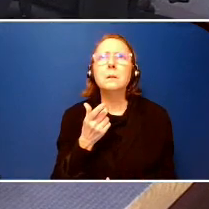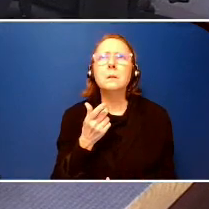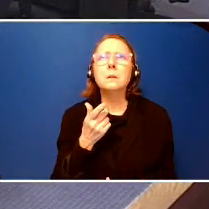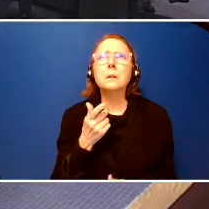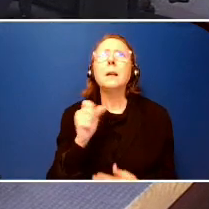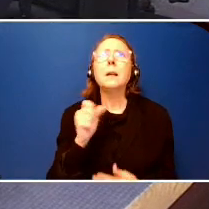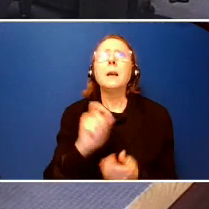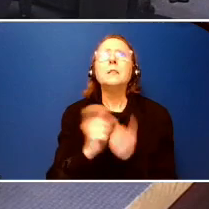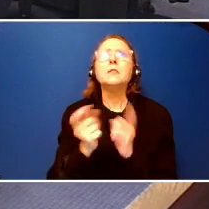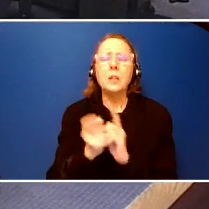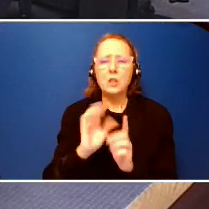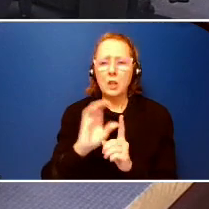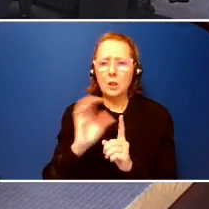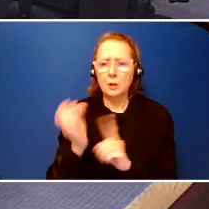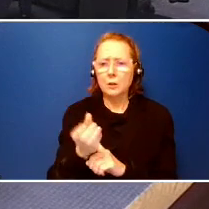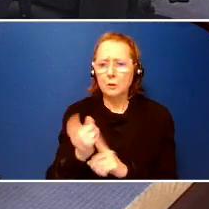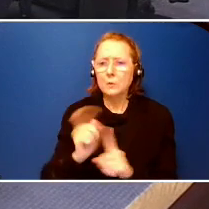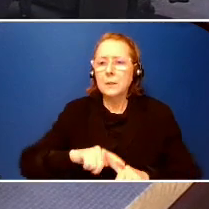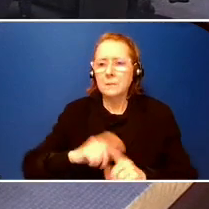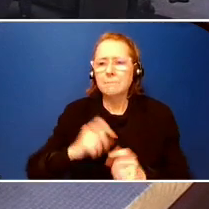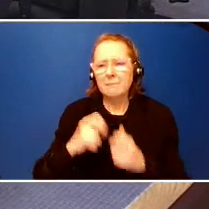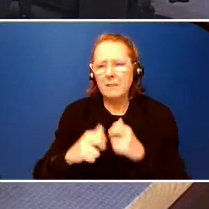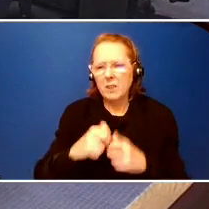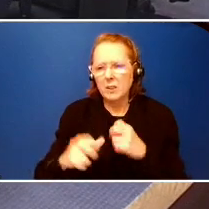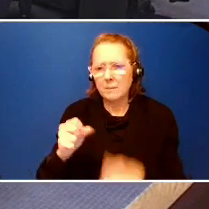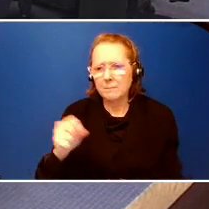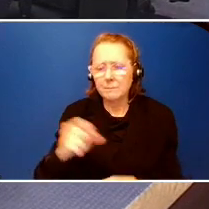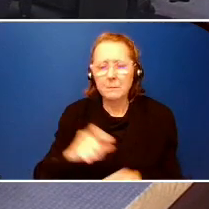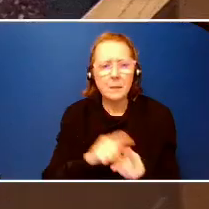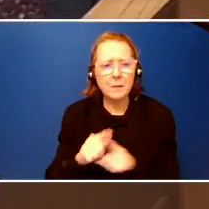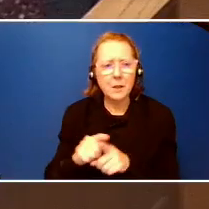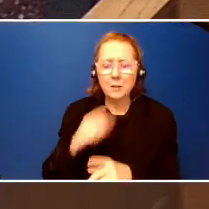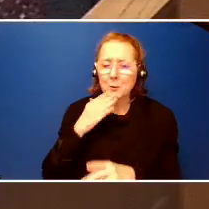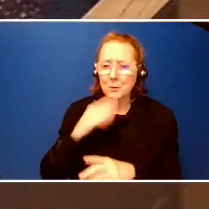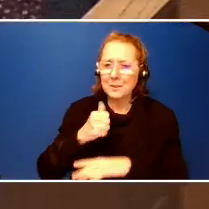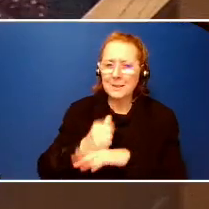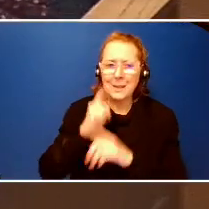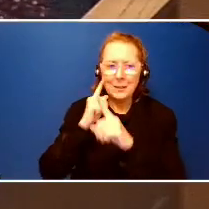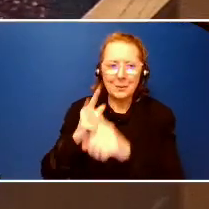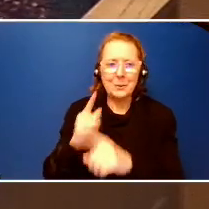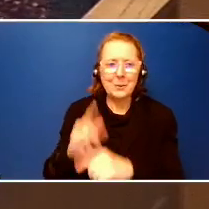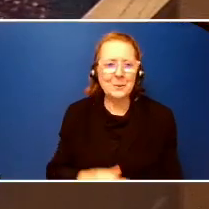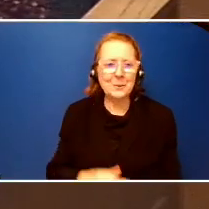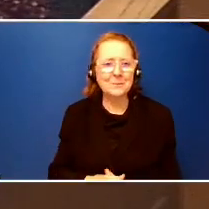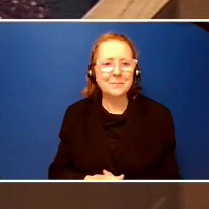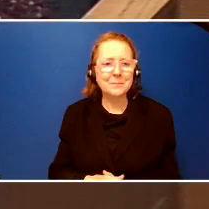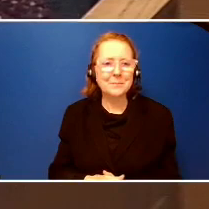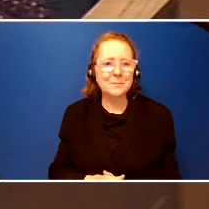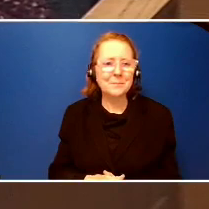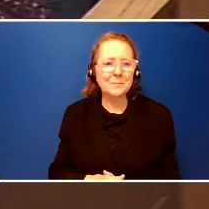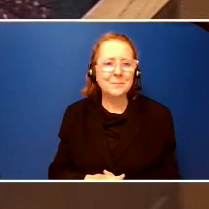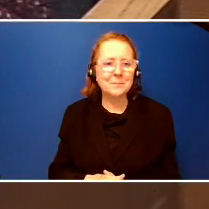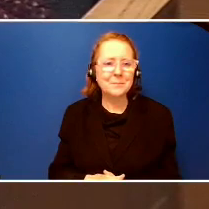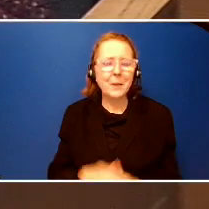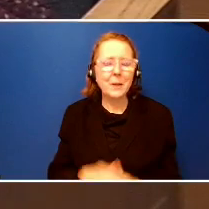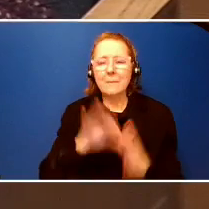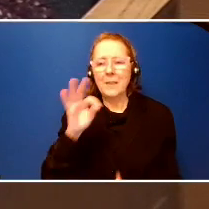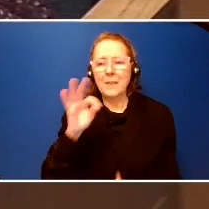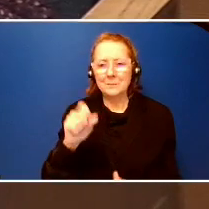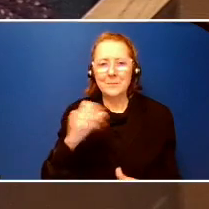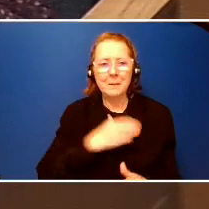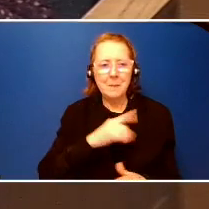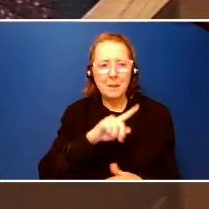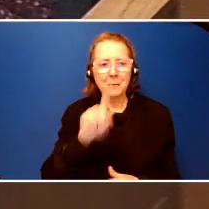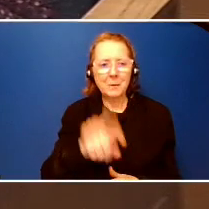changing a culture is difficult, but it's also good to set goals. Here it is. The question I had, since